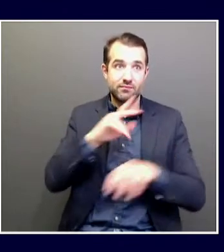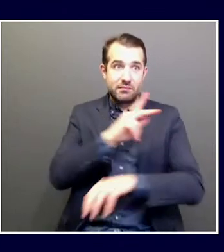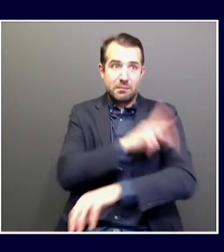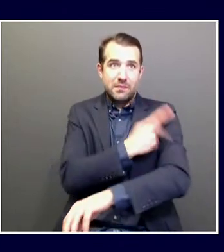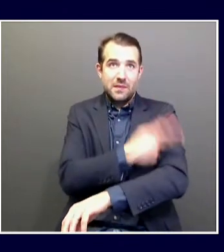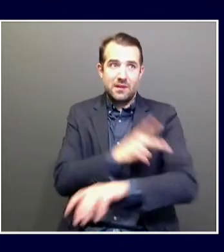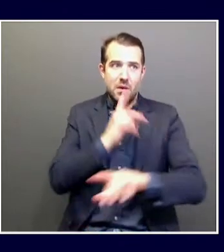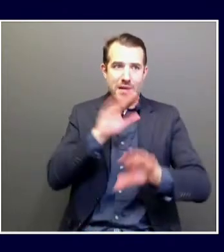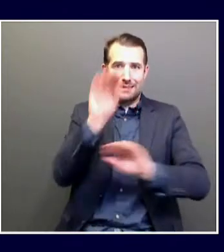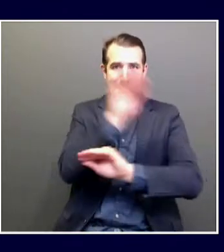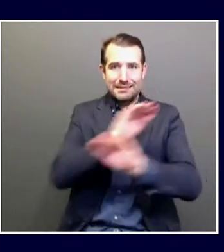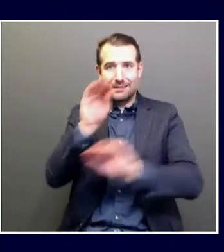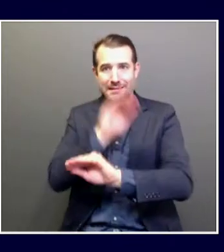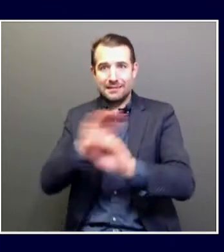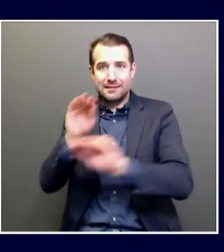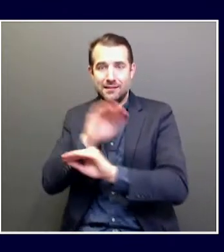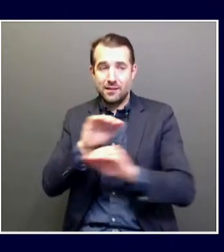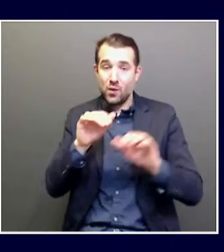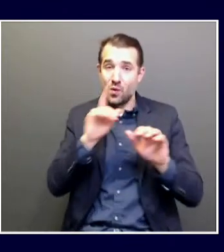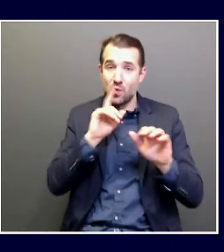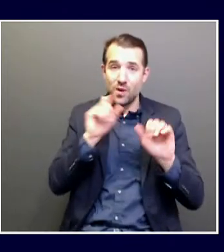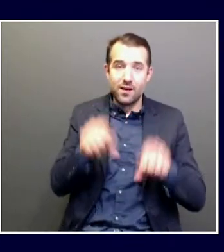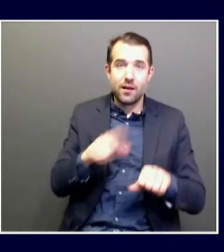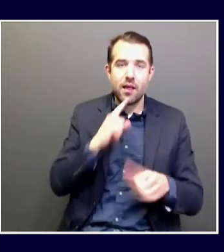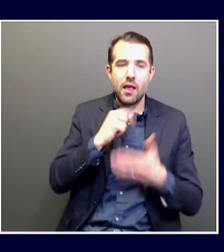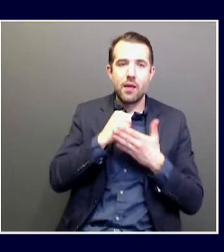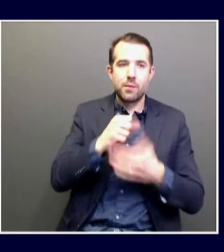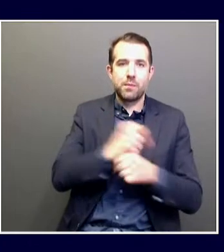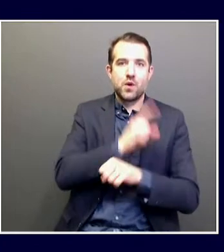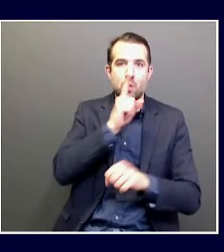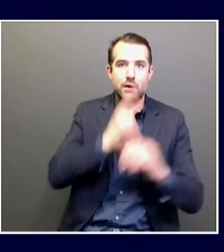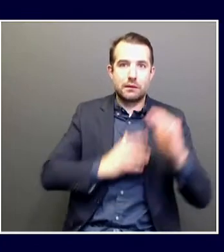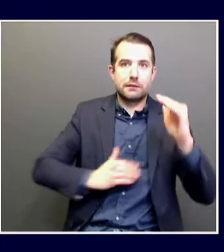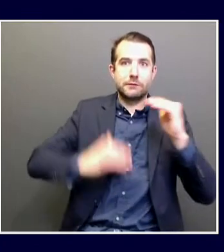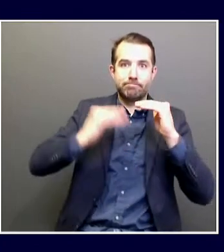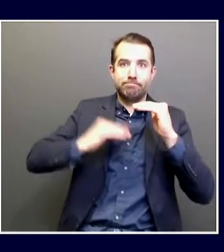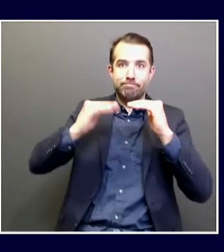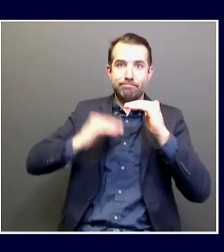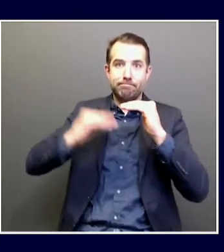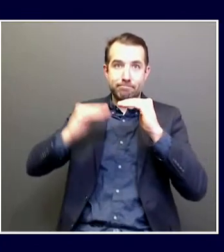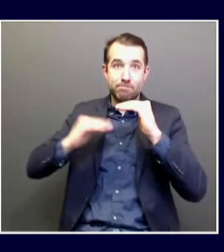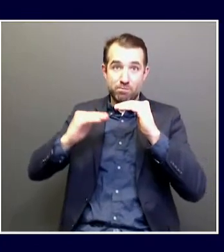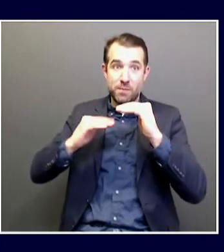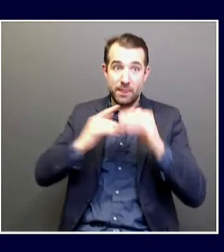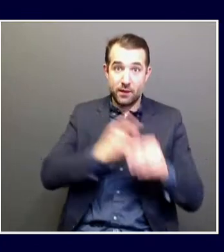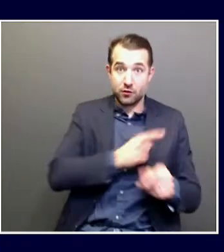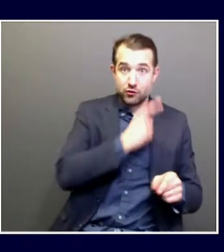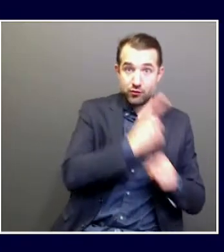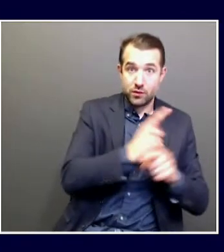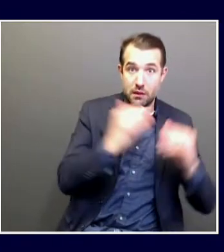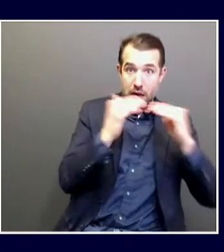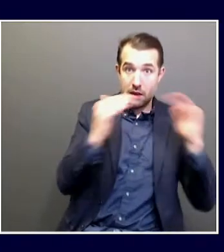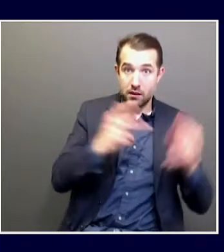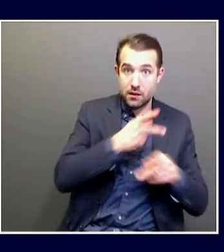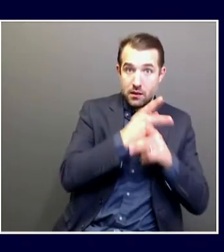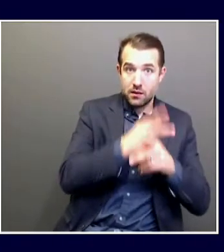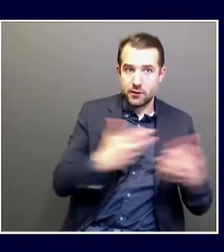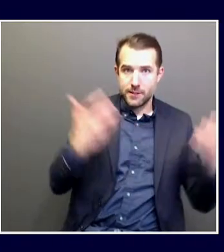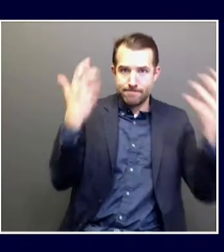Maine will help, again, make sure that the people who need a specific type of care have access to that care in our hospitals.